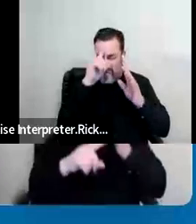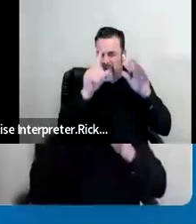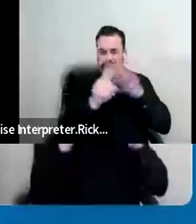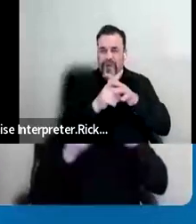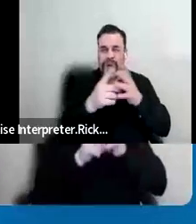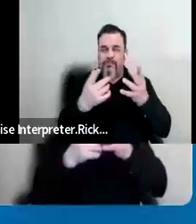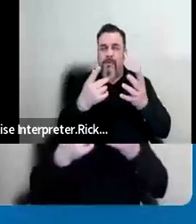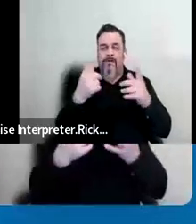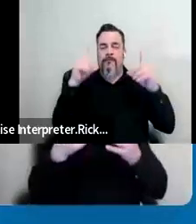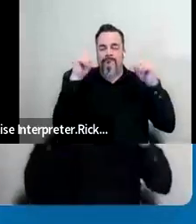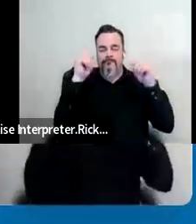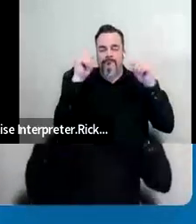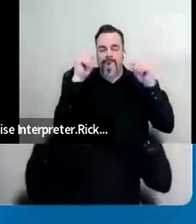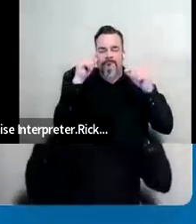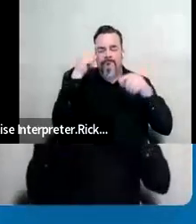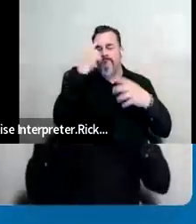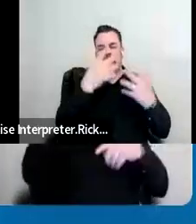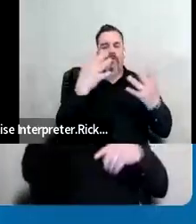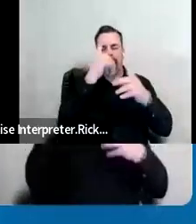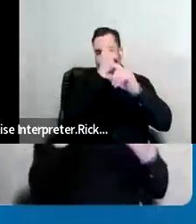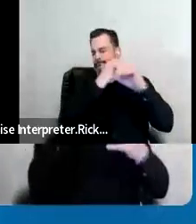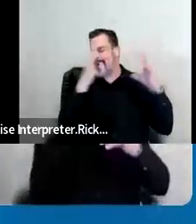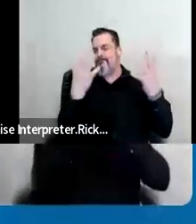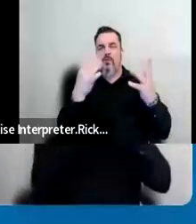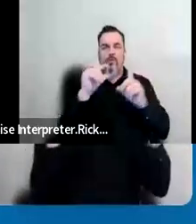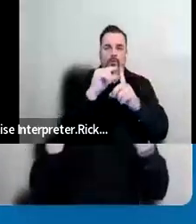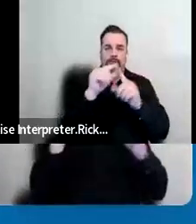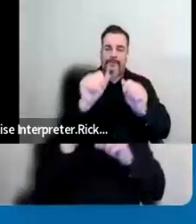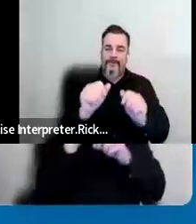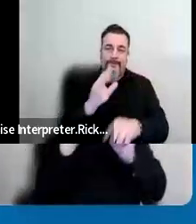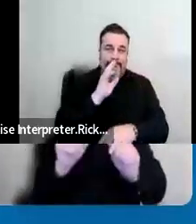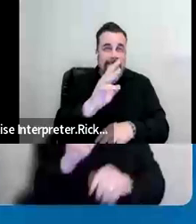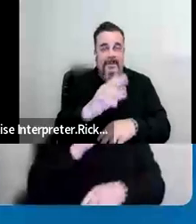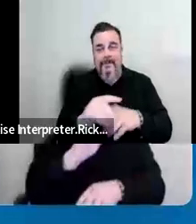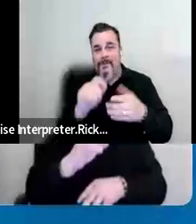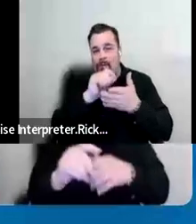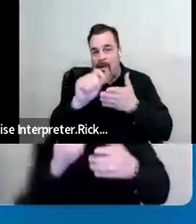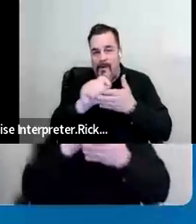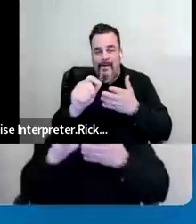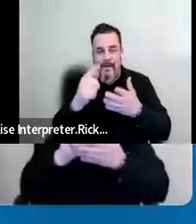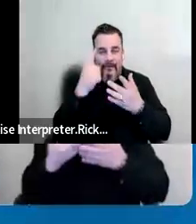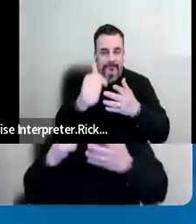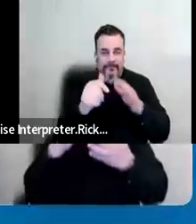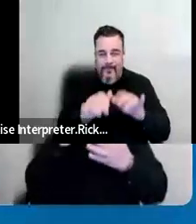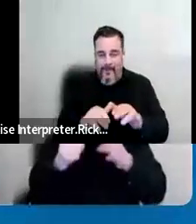just close your eyes and what words come to mind? You can speak it, you can write it.